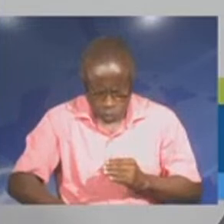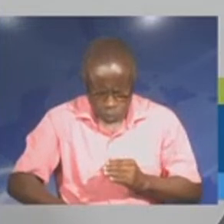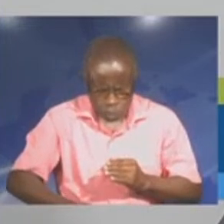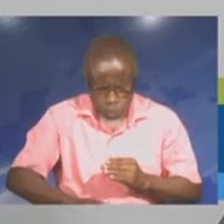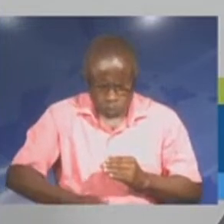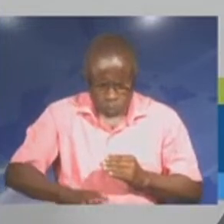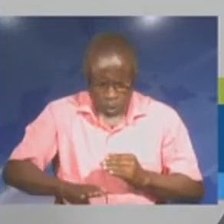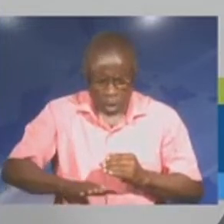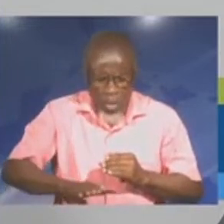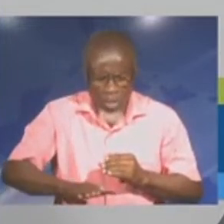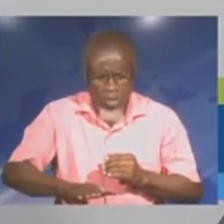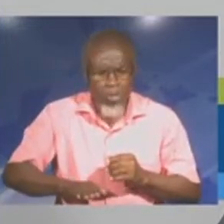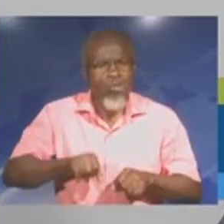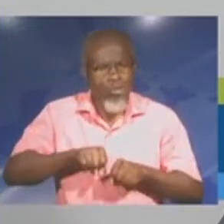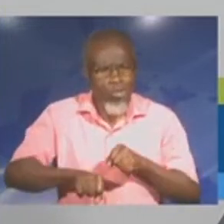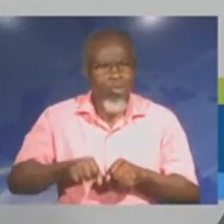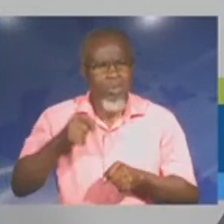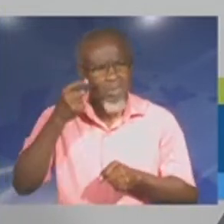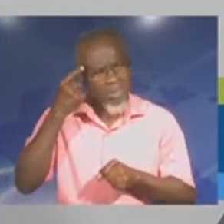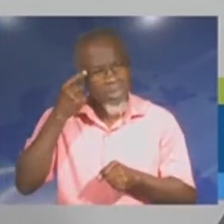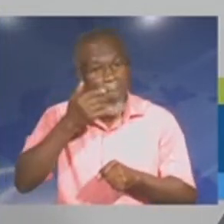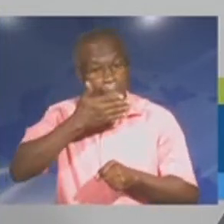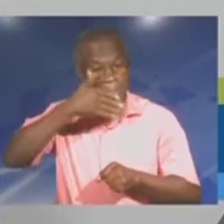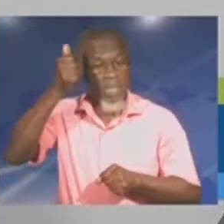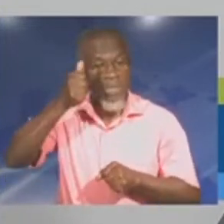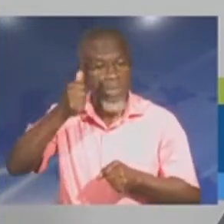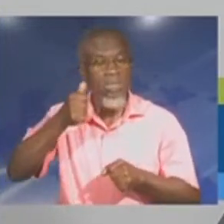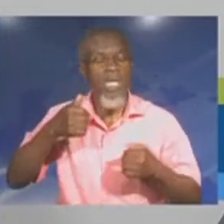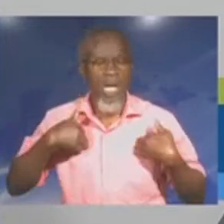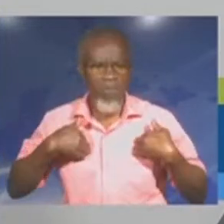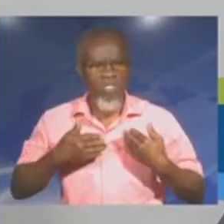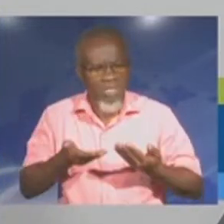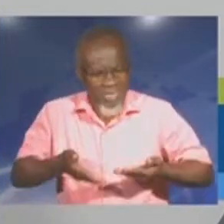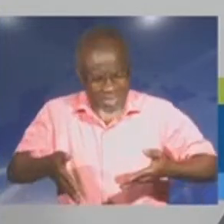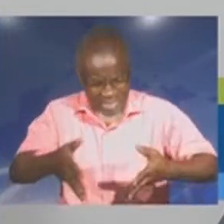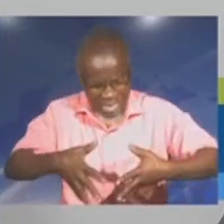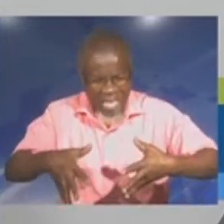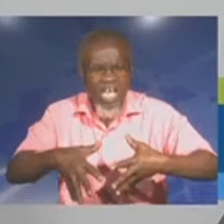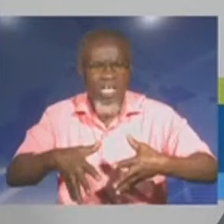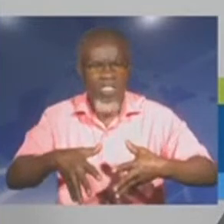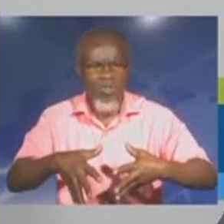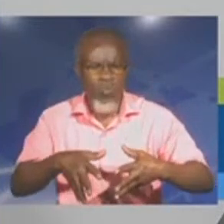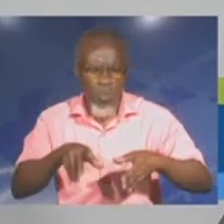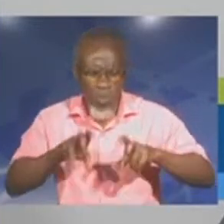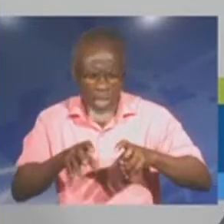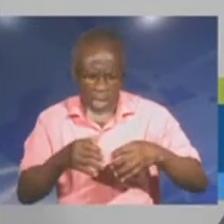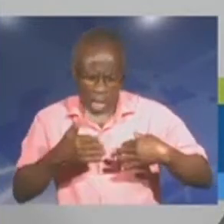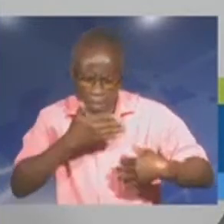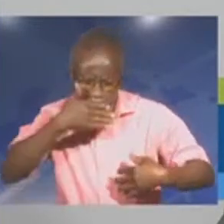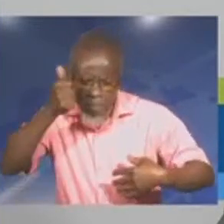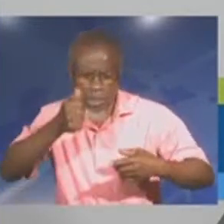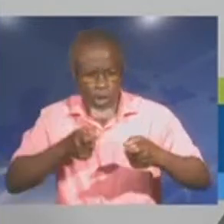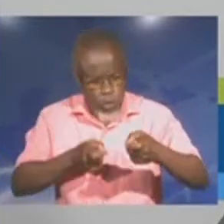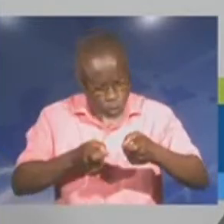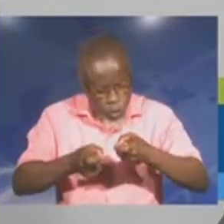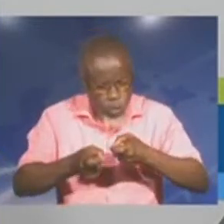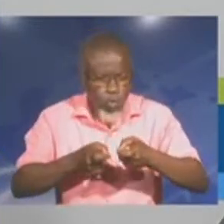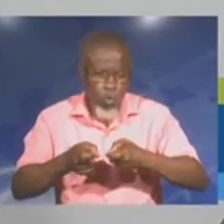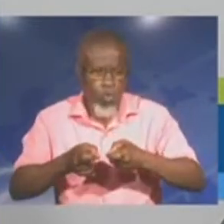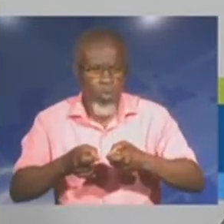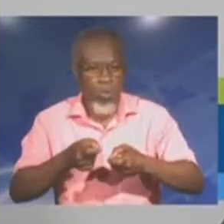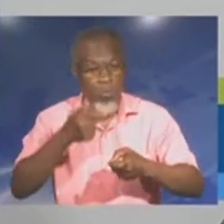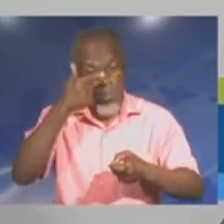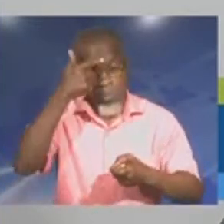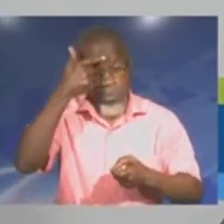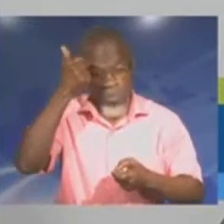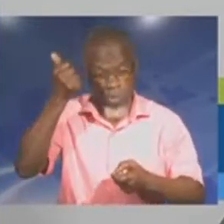controlled setting where you have the necessary emergency response, because the last thing you want is